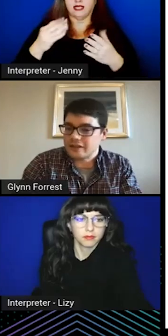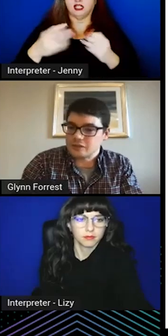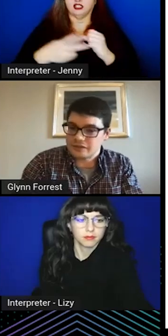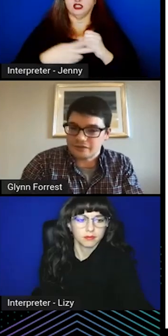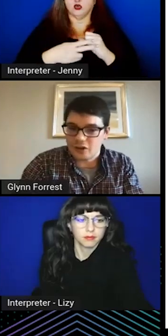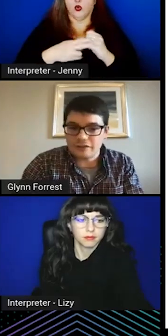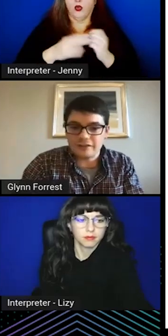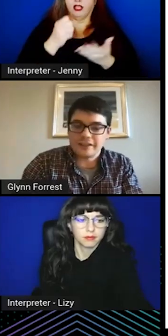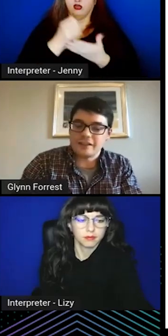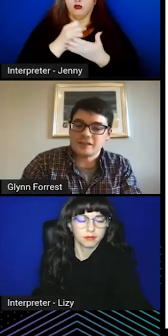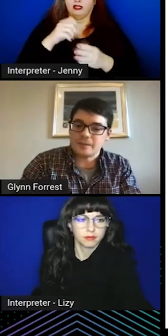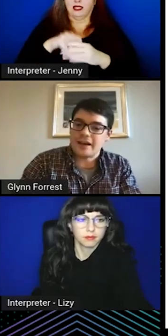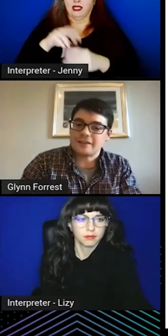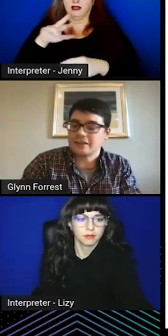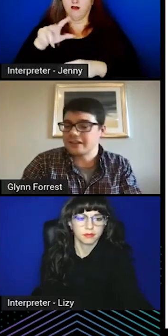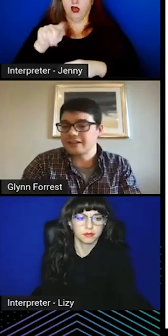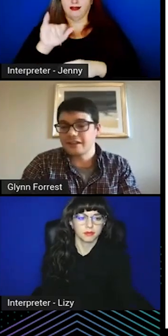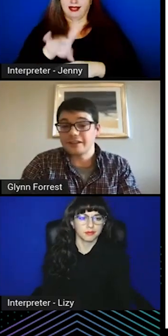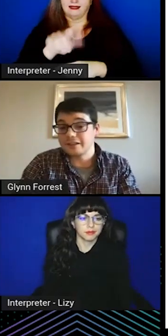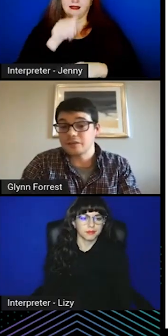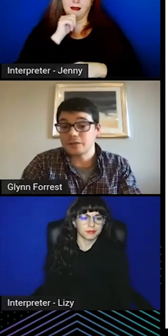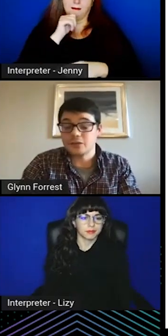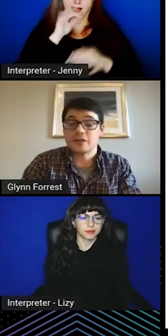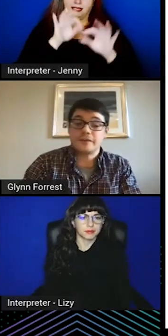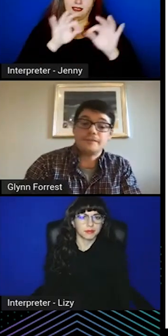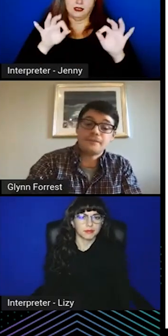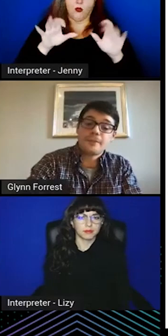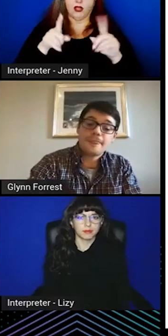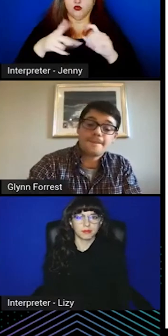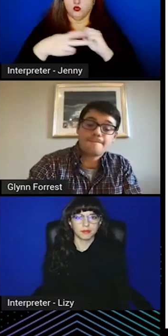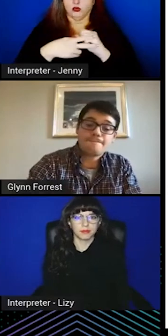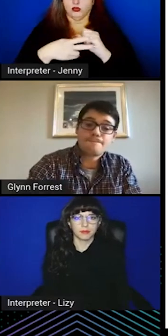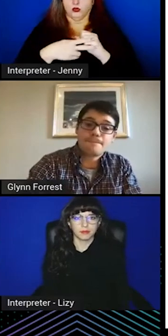the credentials in Vault? And here's the path that I'd like them to be stored.